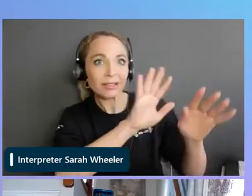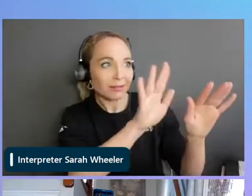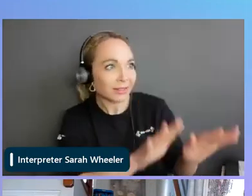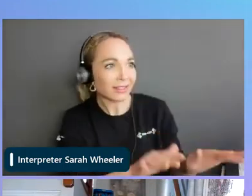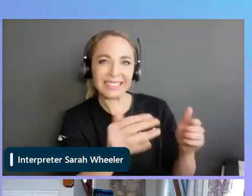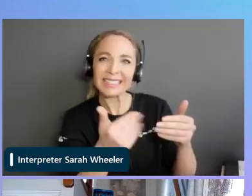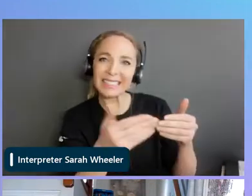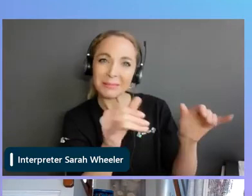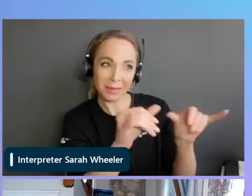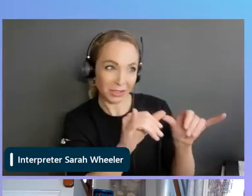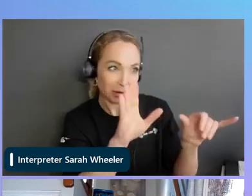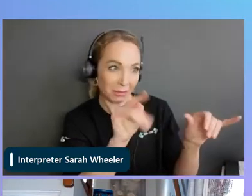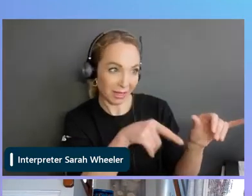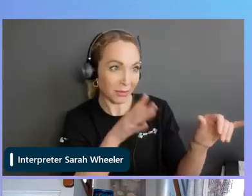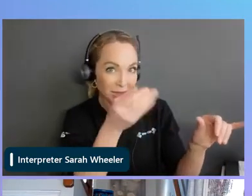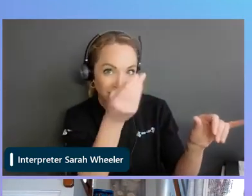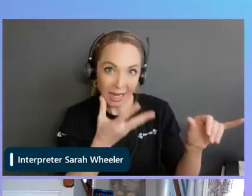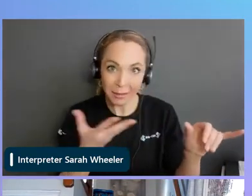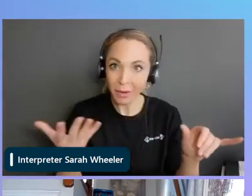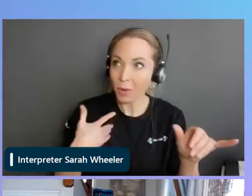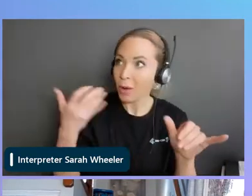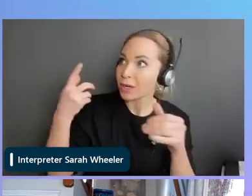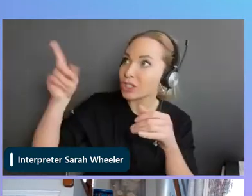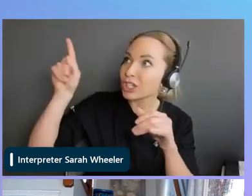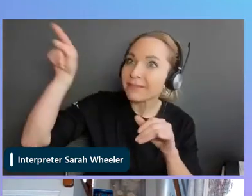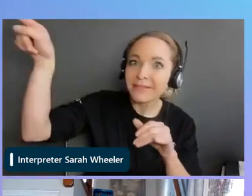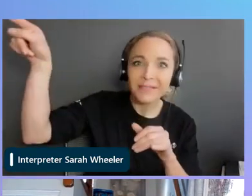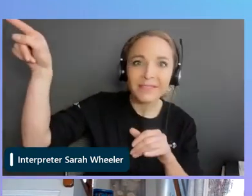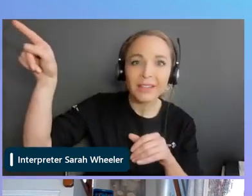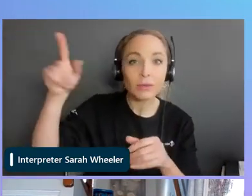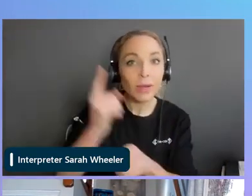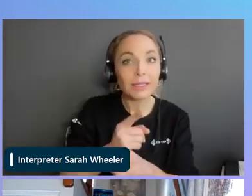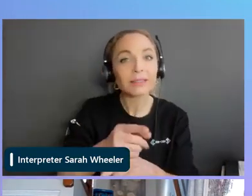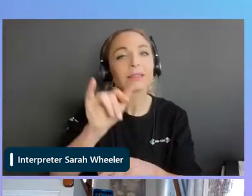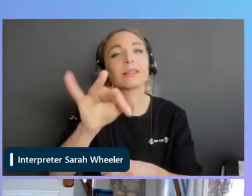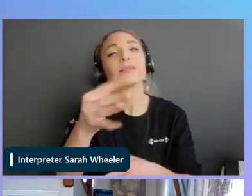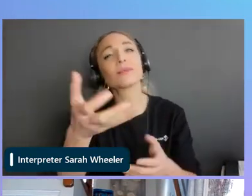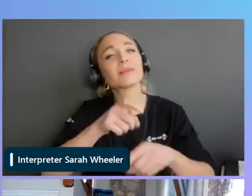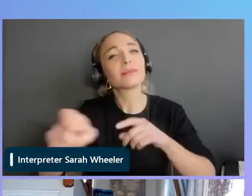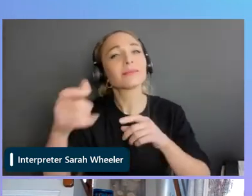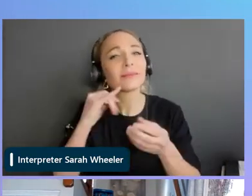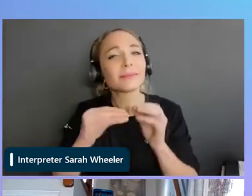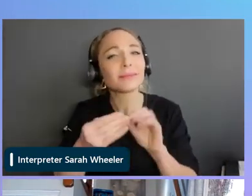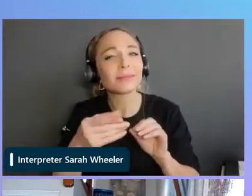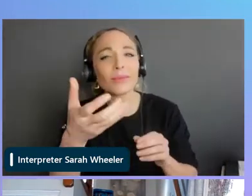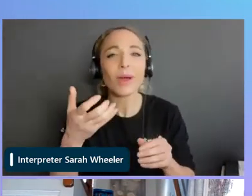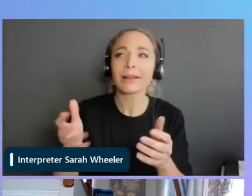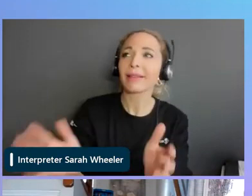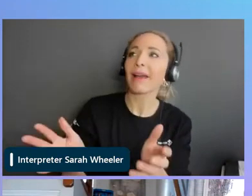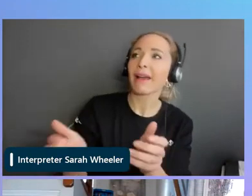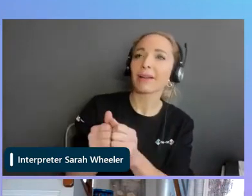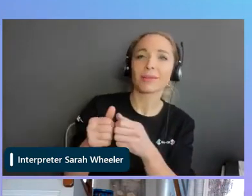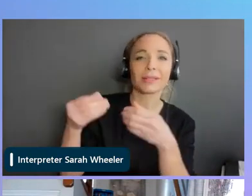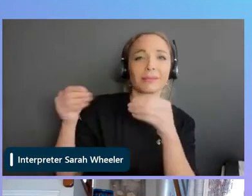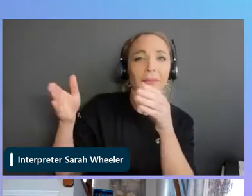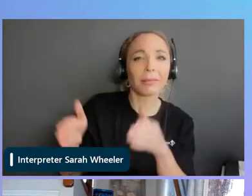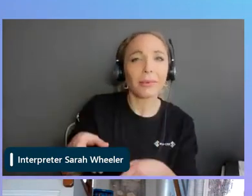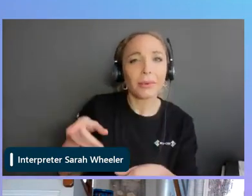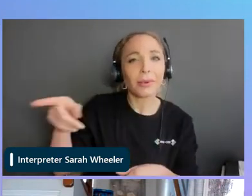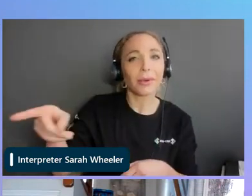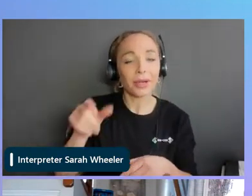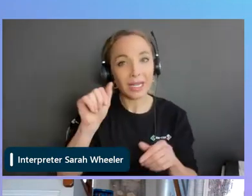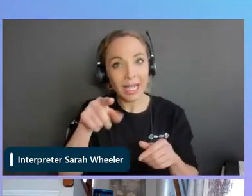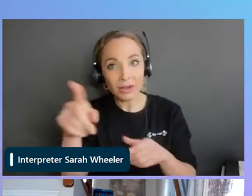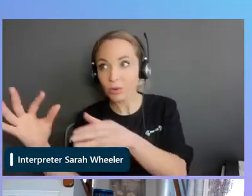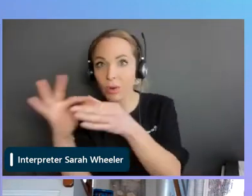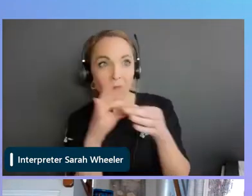anything about what I'm trying to achieve, right? If I'm trying to get you to, dial a phone number so you can talk to a salesperson, okay, can I correlate